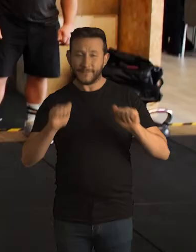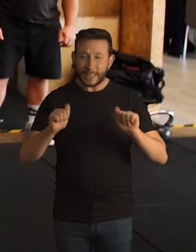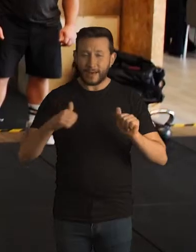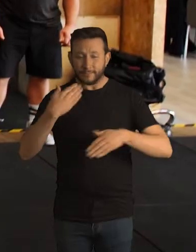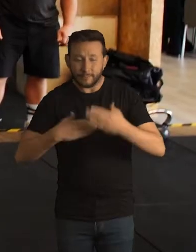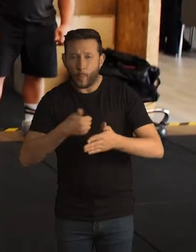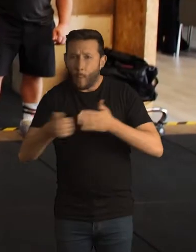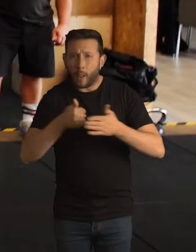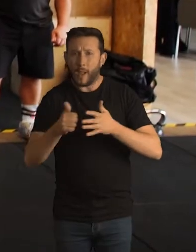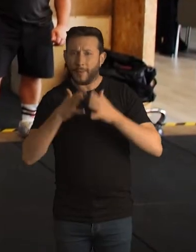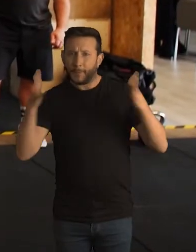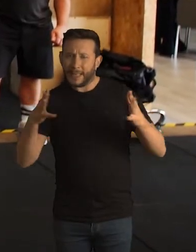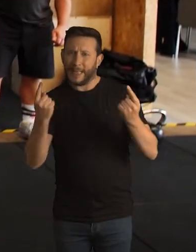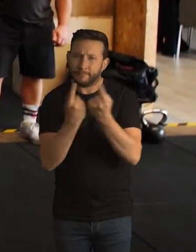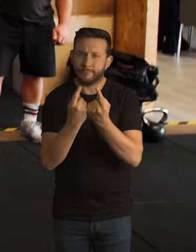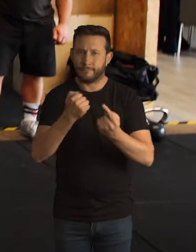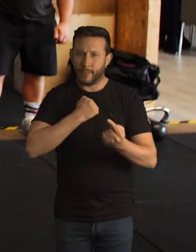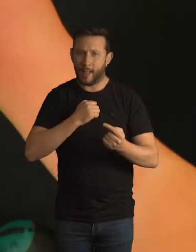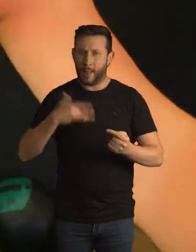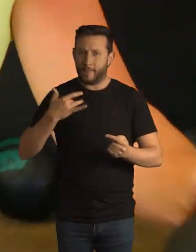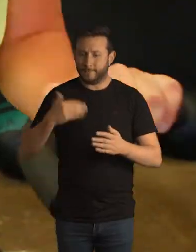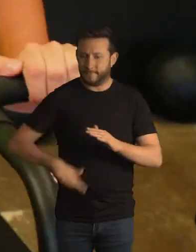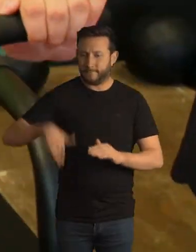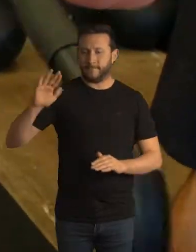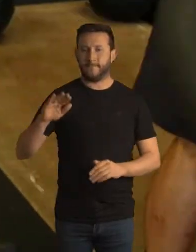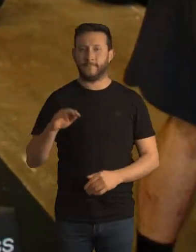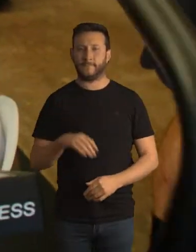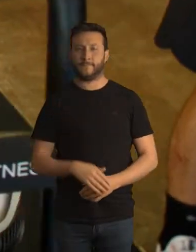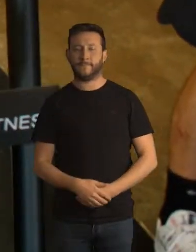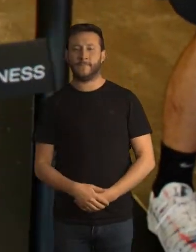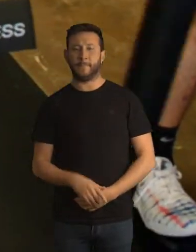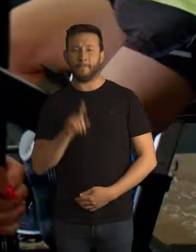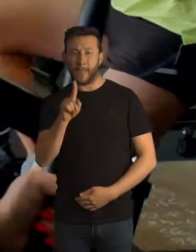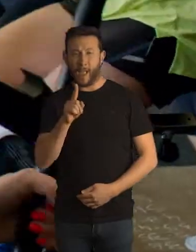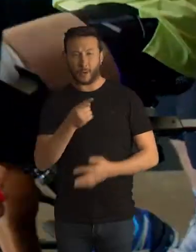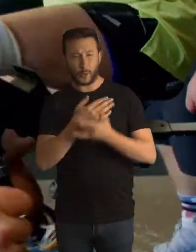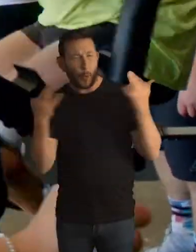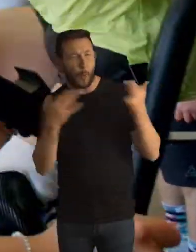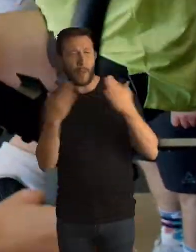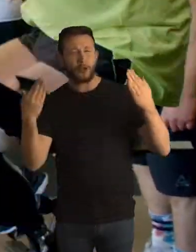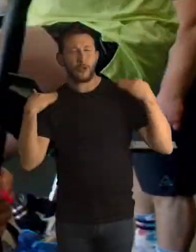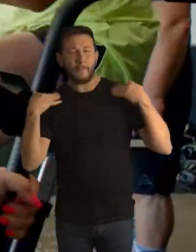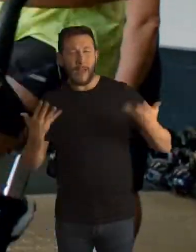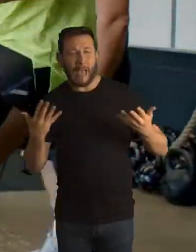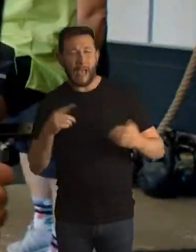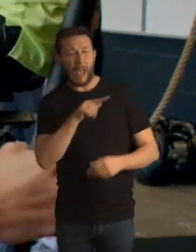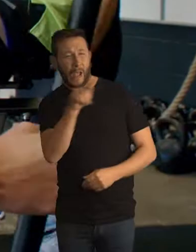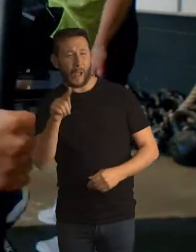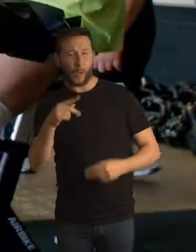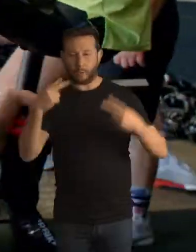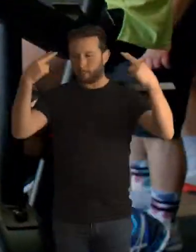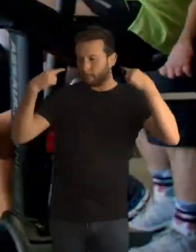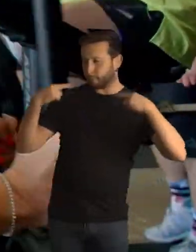Fitness has always been a massive part of my life. But there's so many gyms out there that focus on about how you